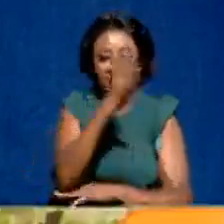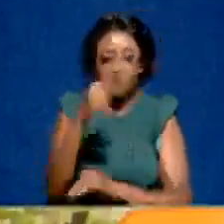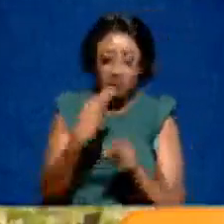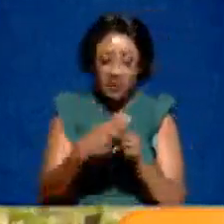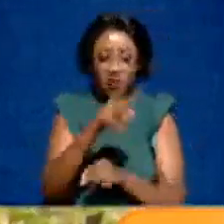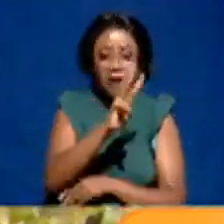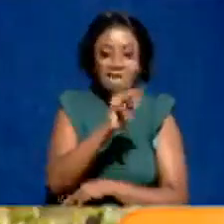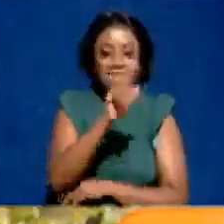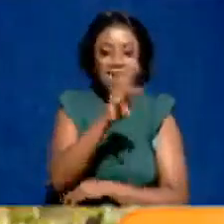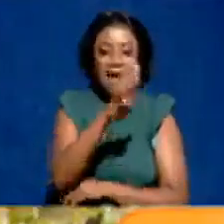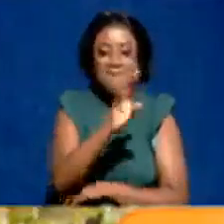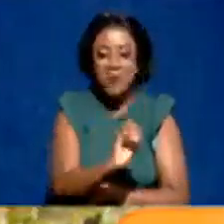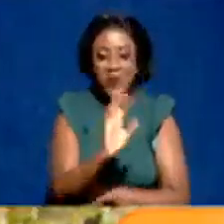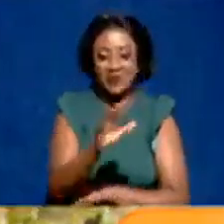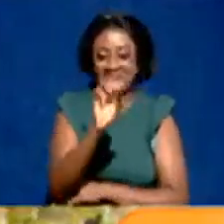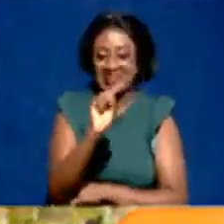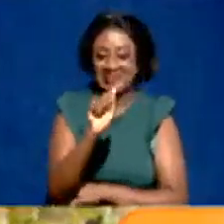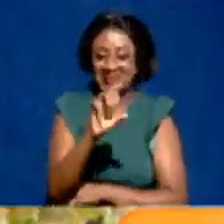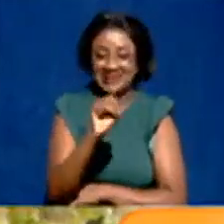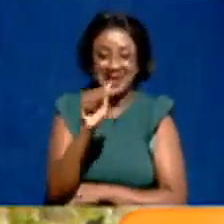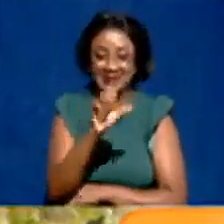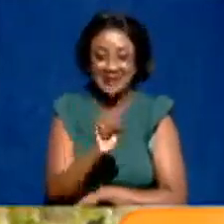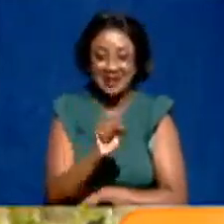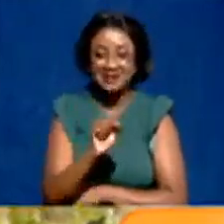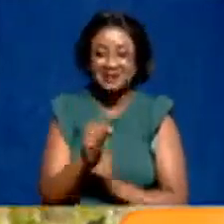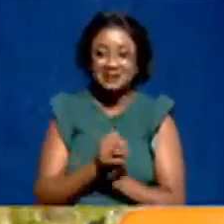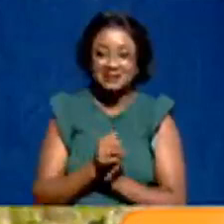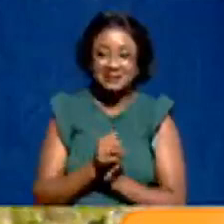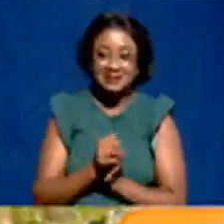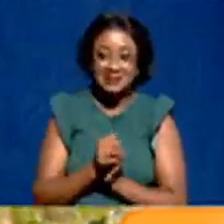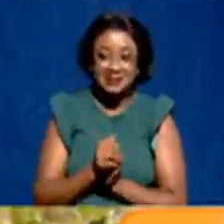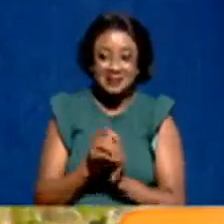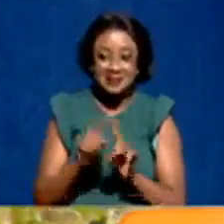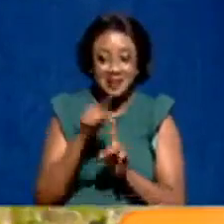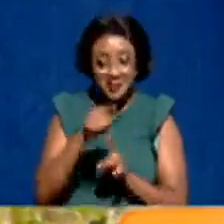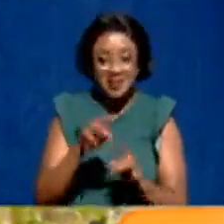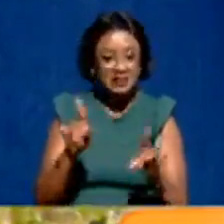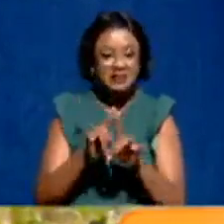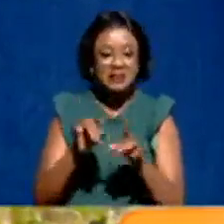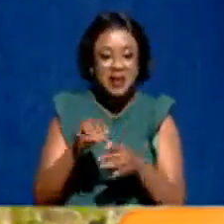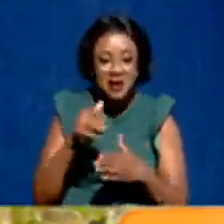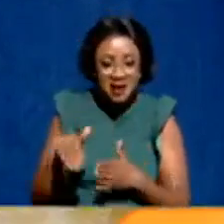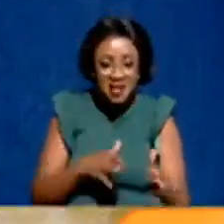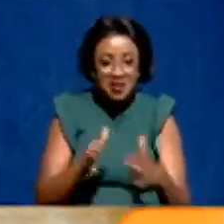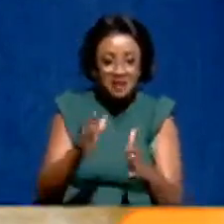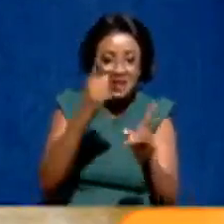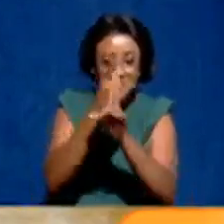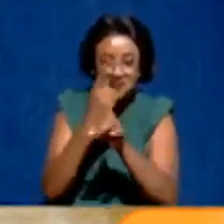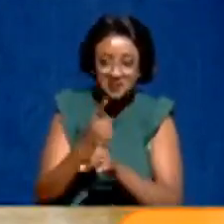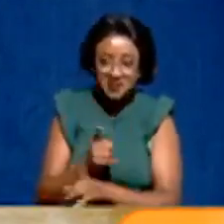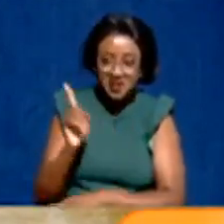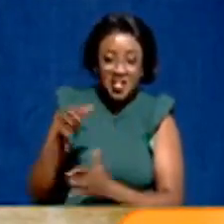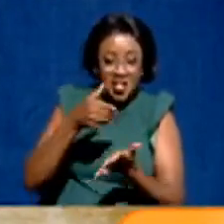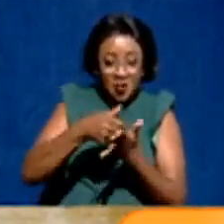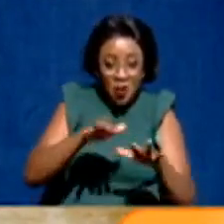Sasa. Tana Delta, like other wetlands in the country, are like arteries in our bodies that supply blood and give us life. Wetlands